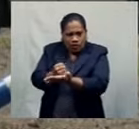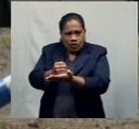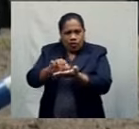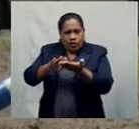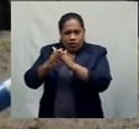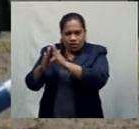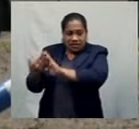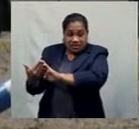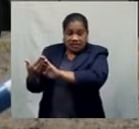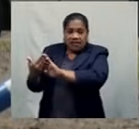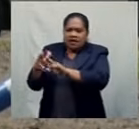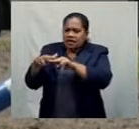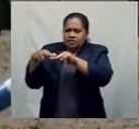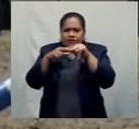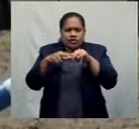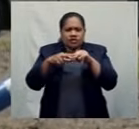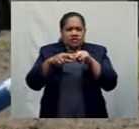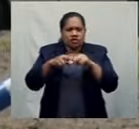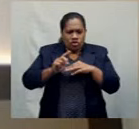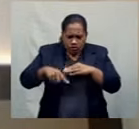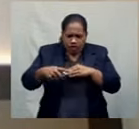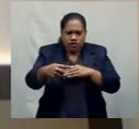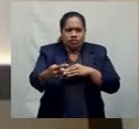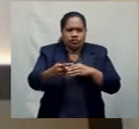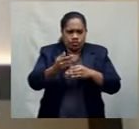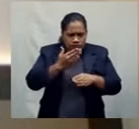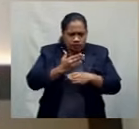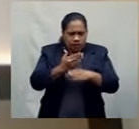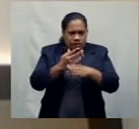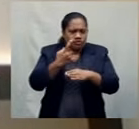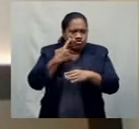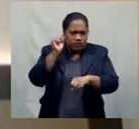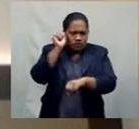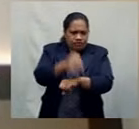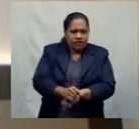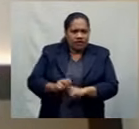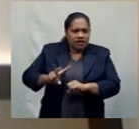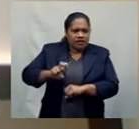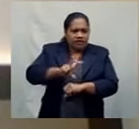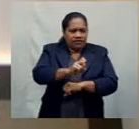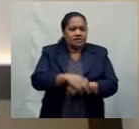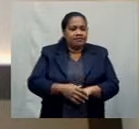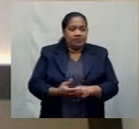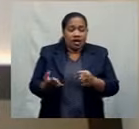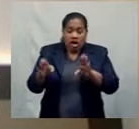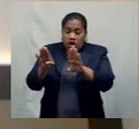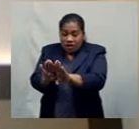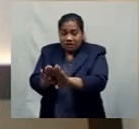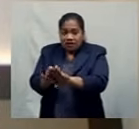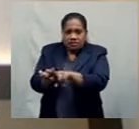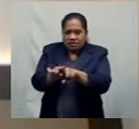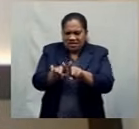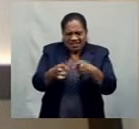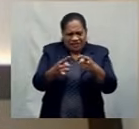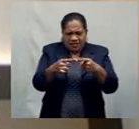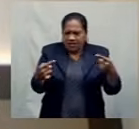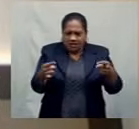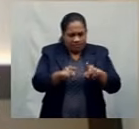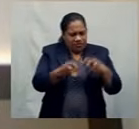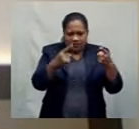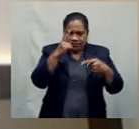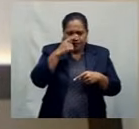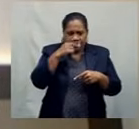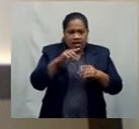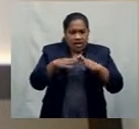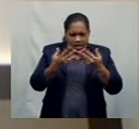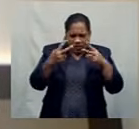as Fiji fights to contain the spread of the virus. As that lockdown means different things to different people. If you actually look around Suva at